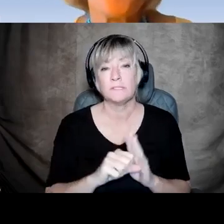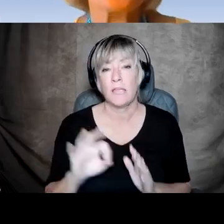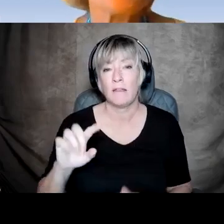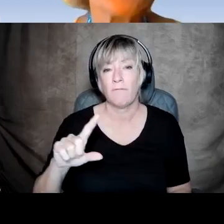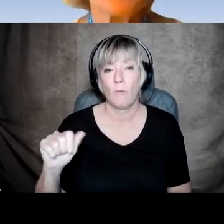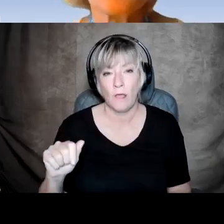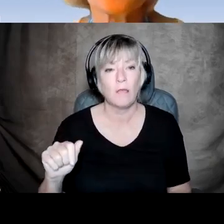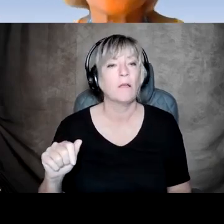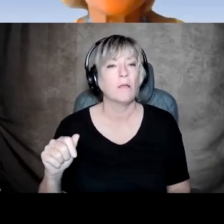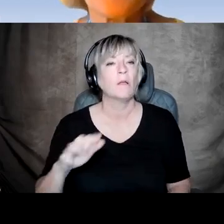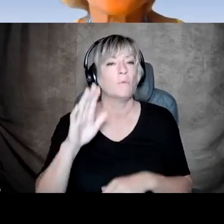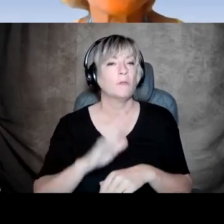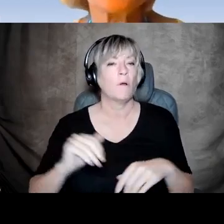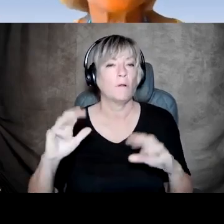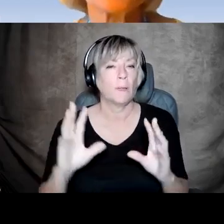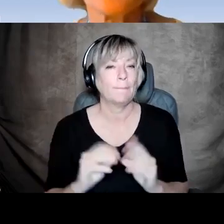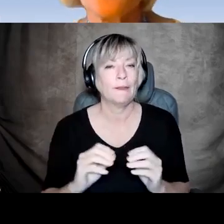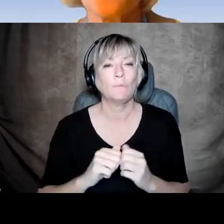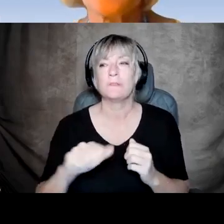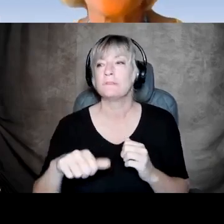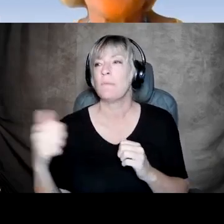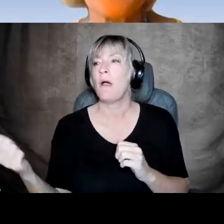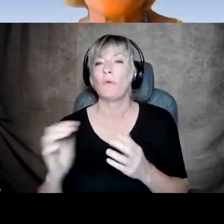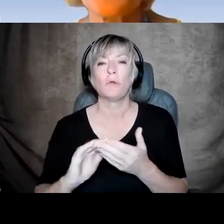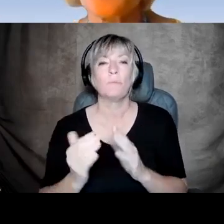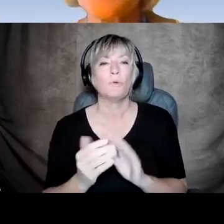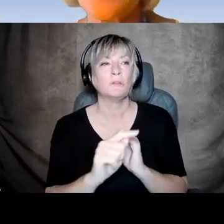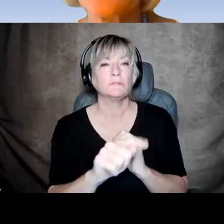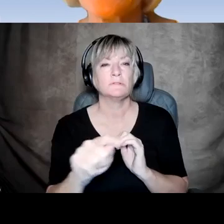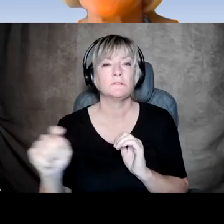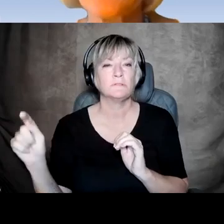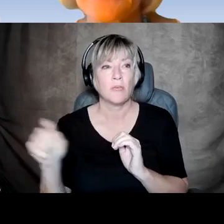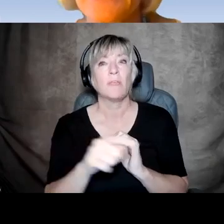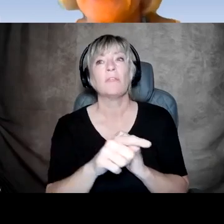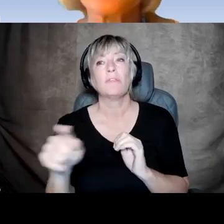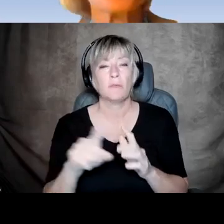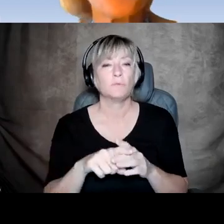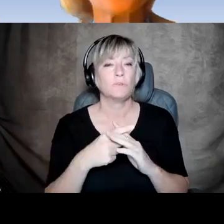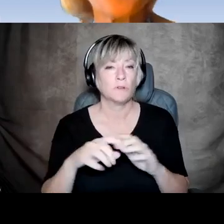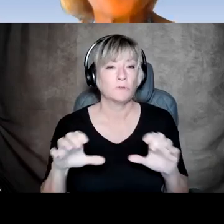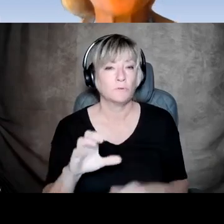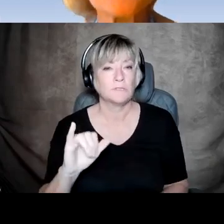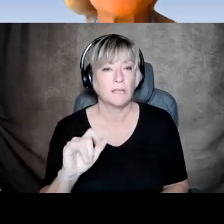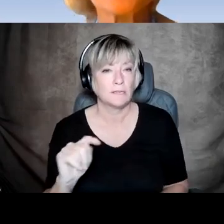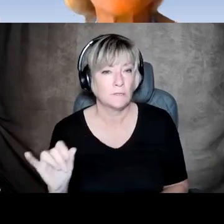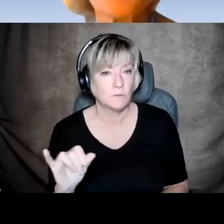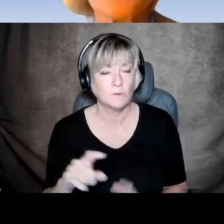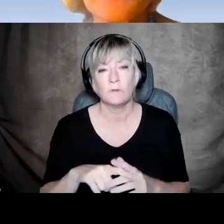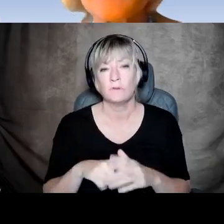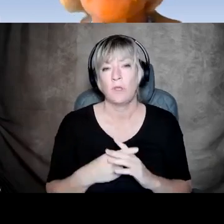we called a meeting with some of the other communities in Florida that were beginning to do CIT. And it started with